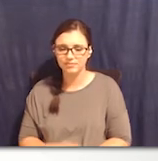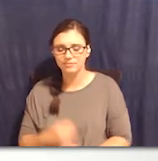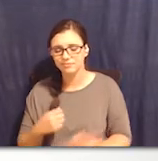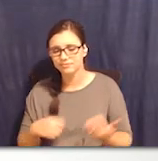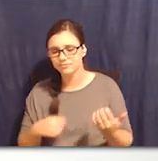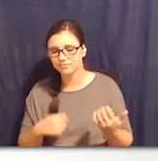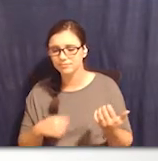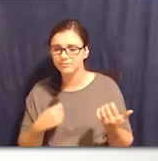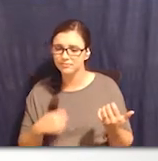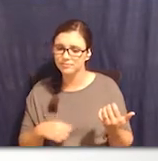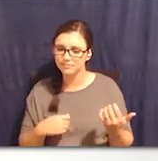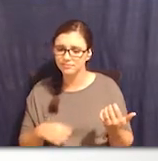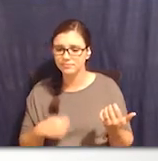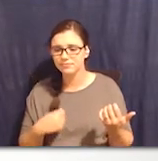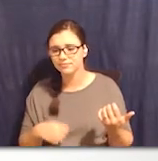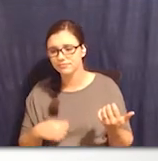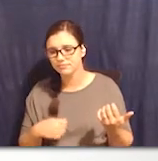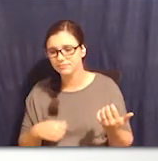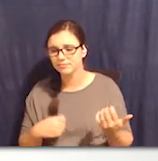do-do-do,